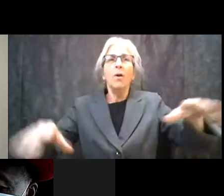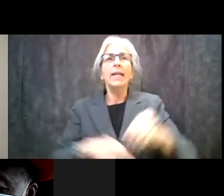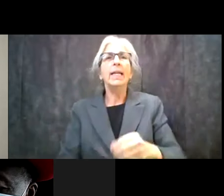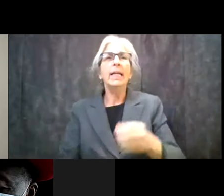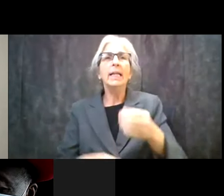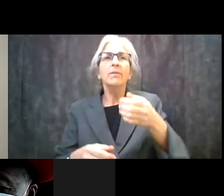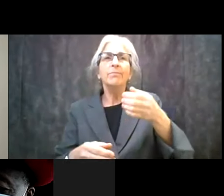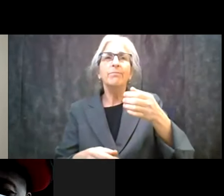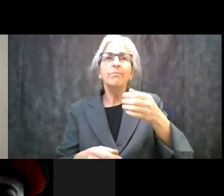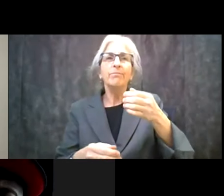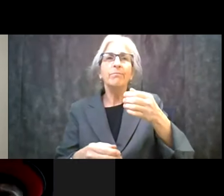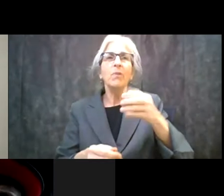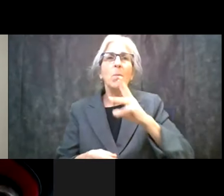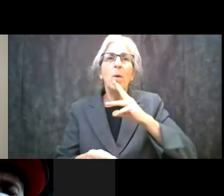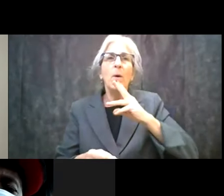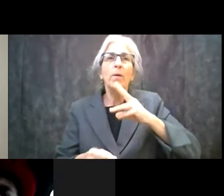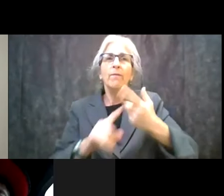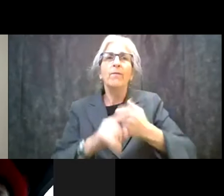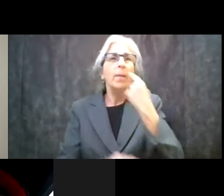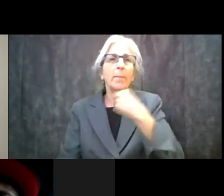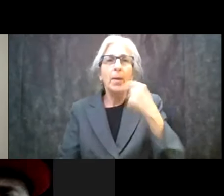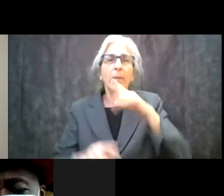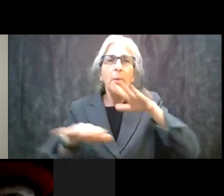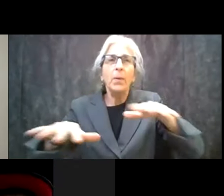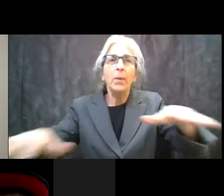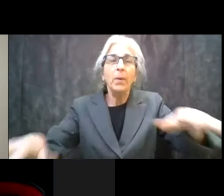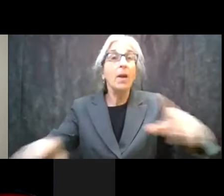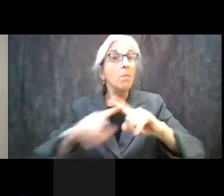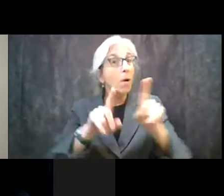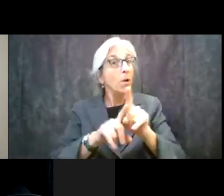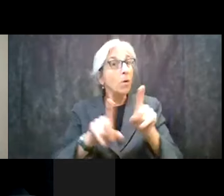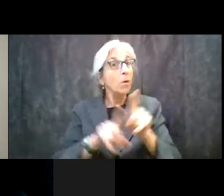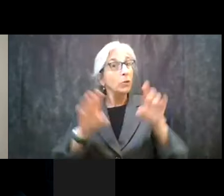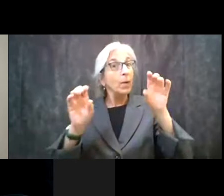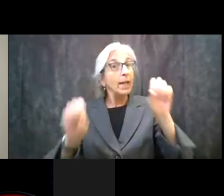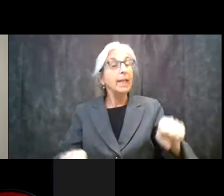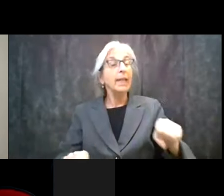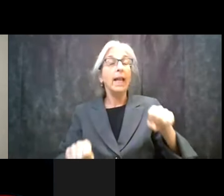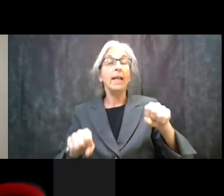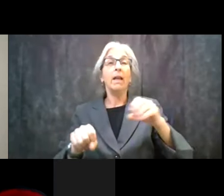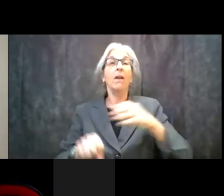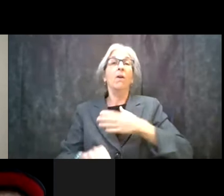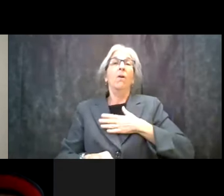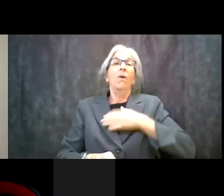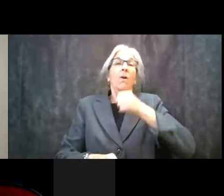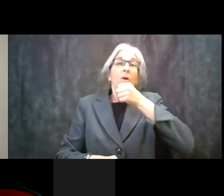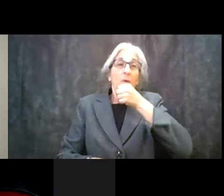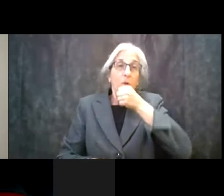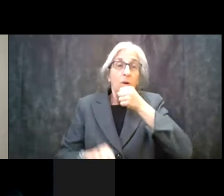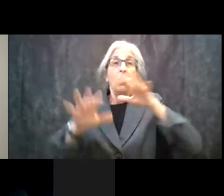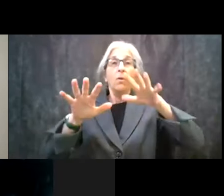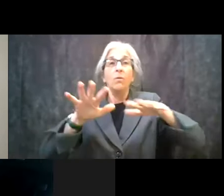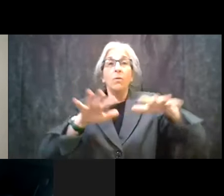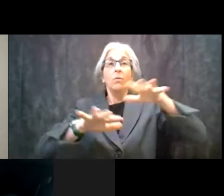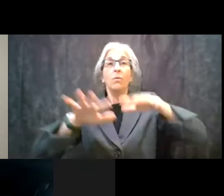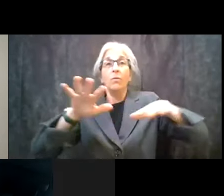by other mechanisms such as an aerosol form where it hangs in the air for a while. And there are clear episodes